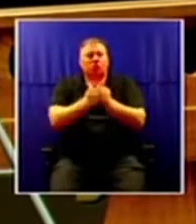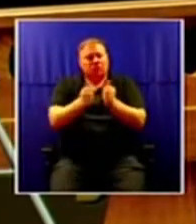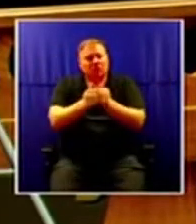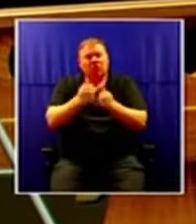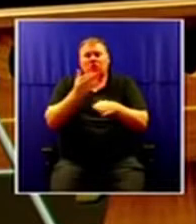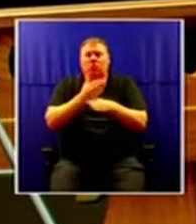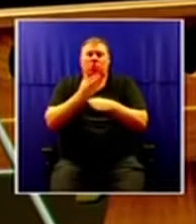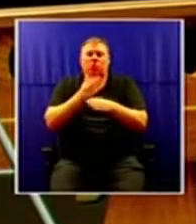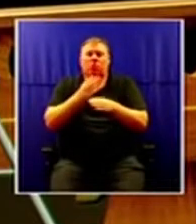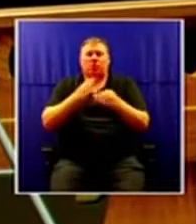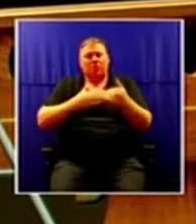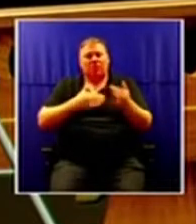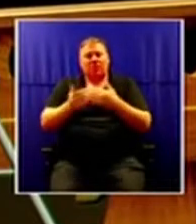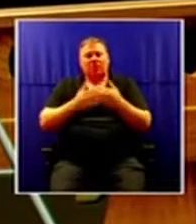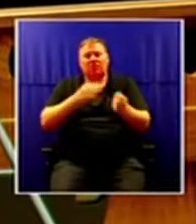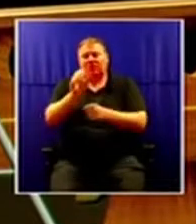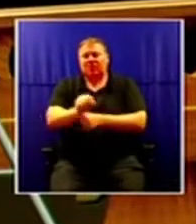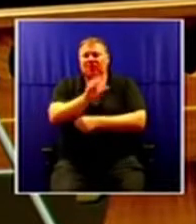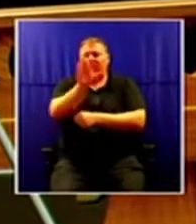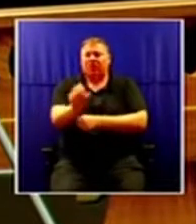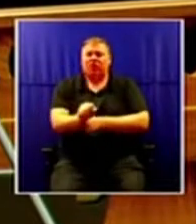South Africa.